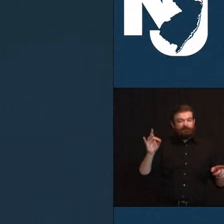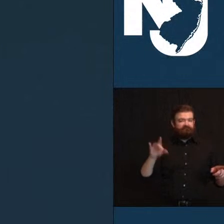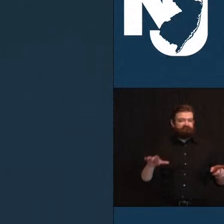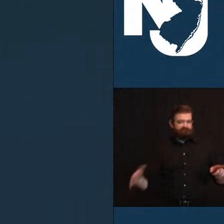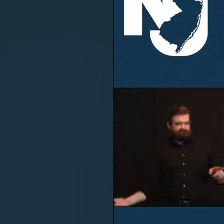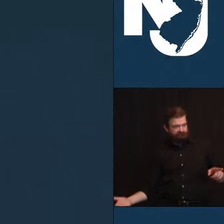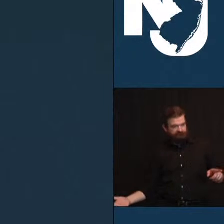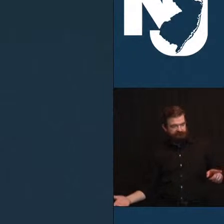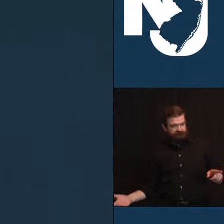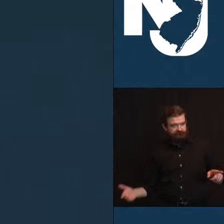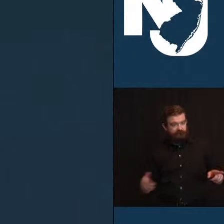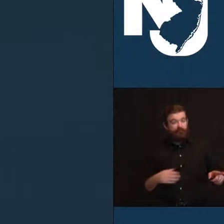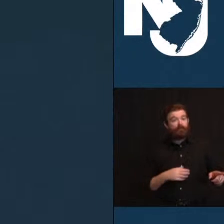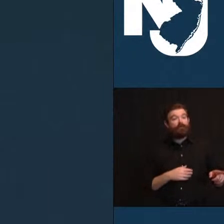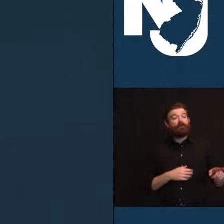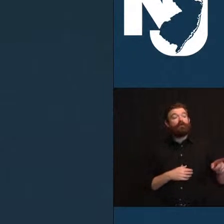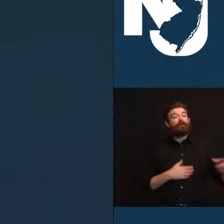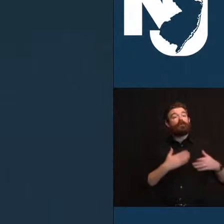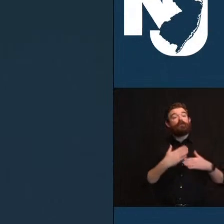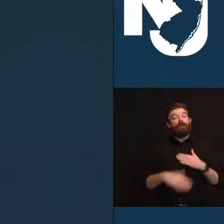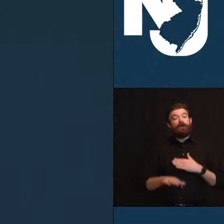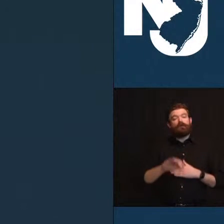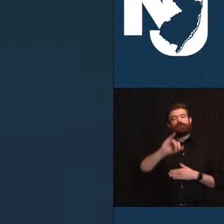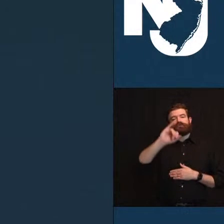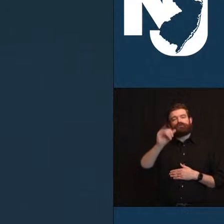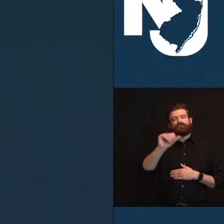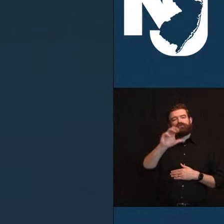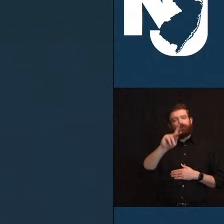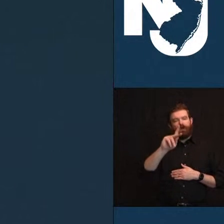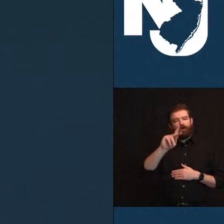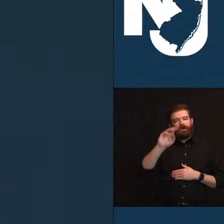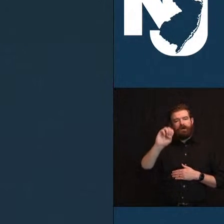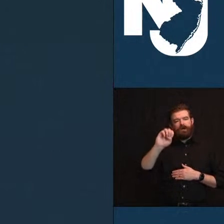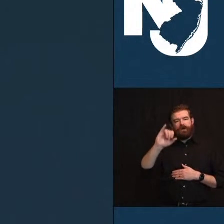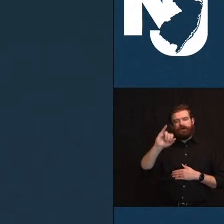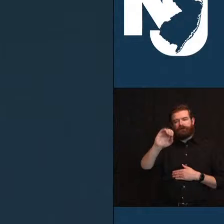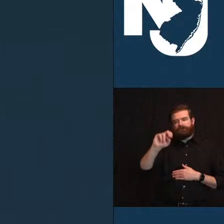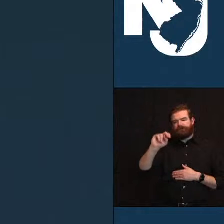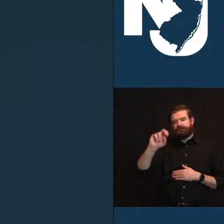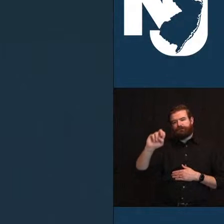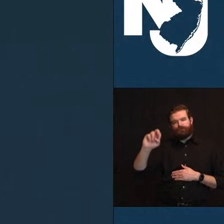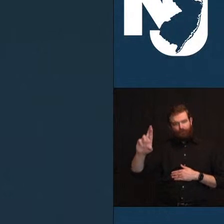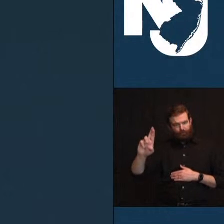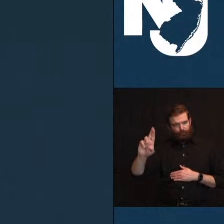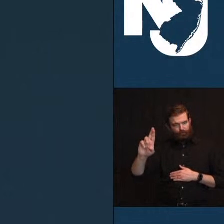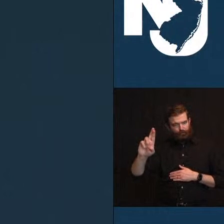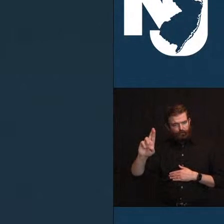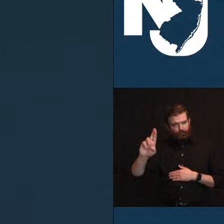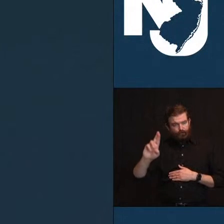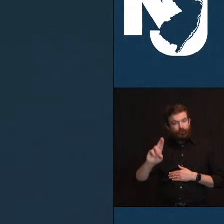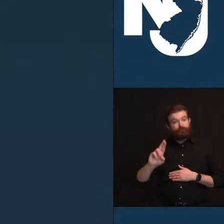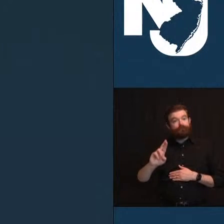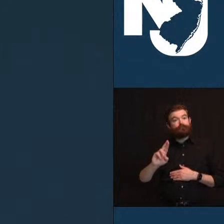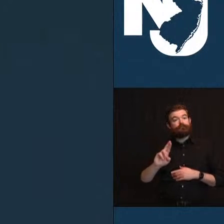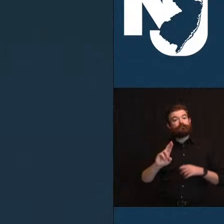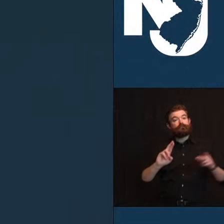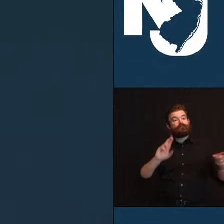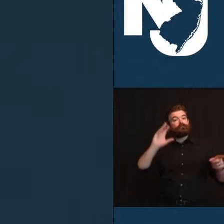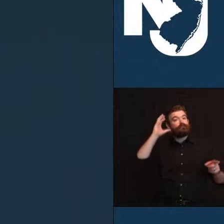Jack Eisner, and in all, his career in radio would span, are you ready for this? 63